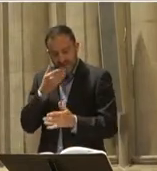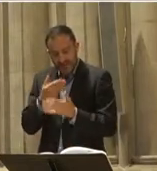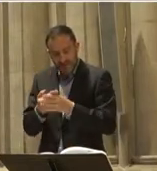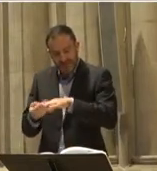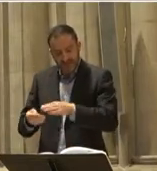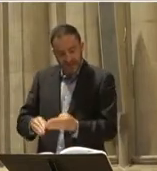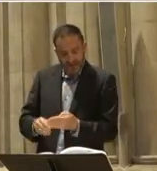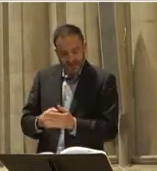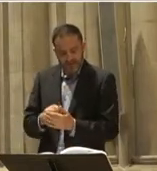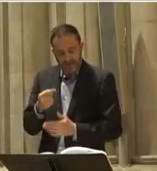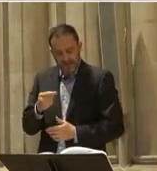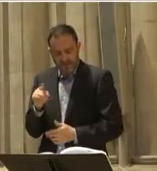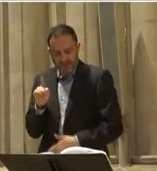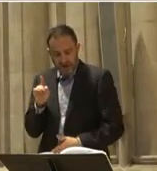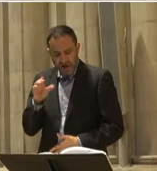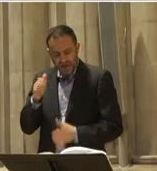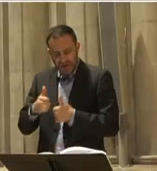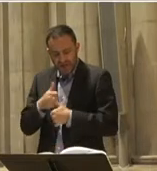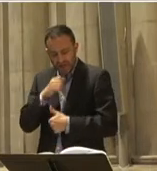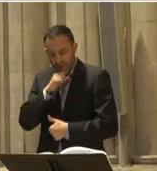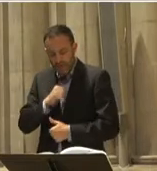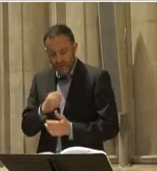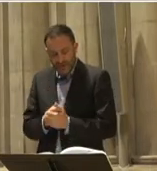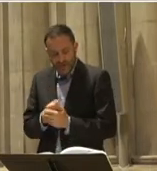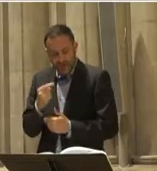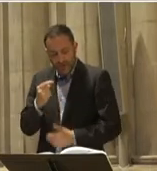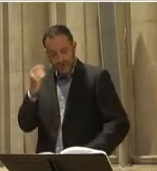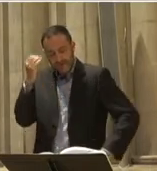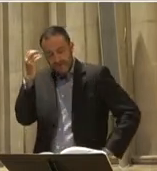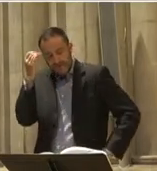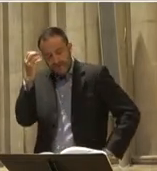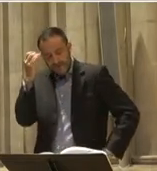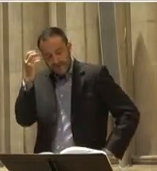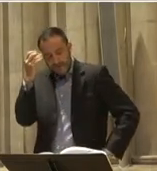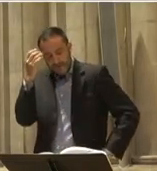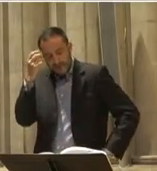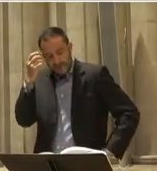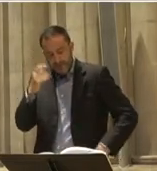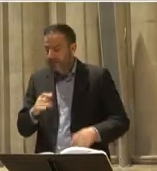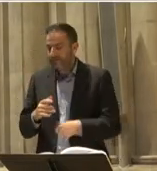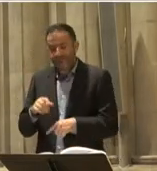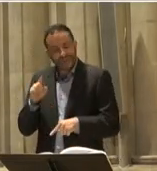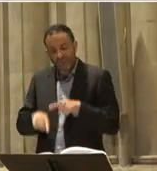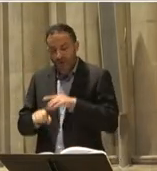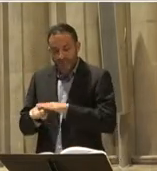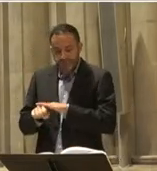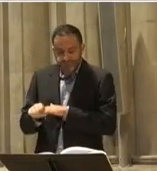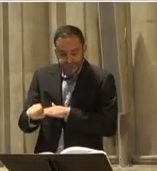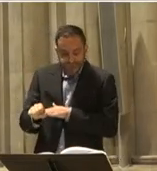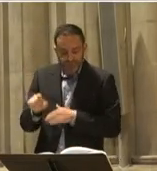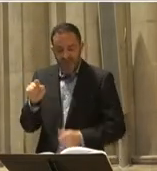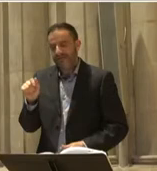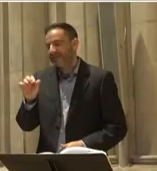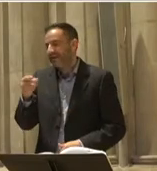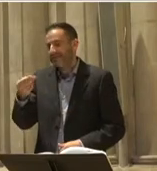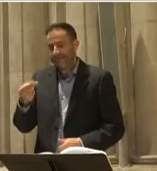dead, for he was about 100 years old, or when he considers the barrenness of Sarah's